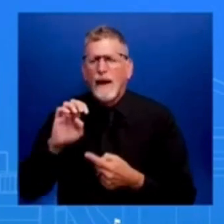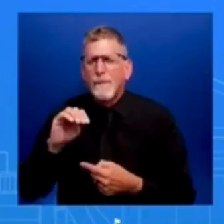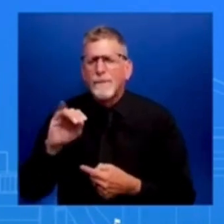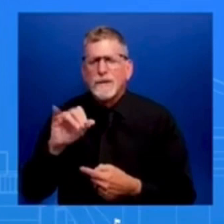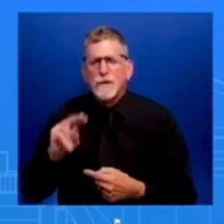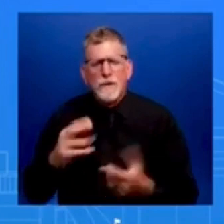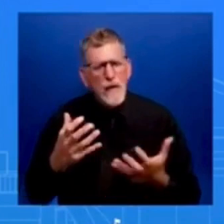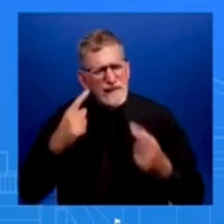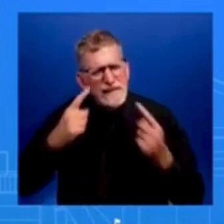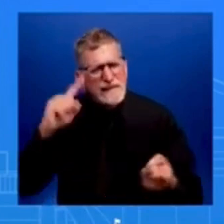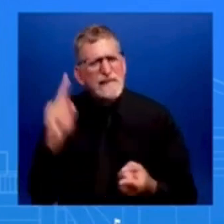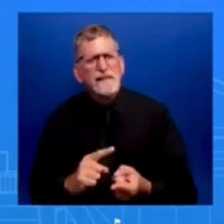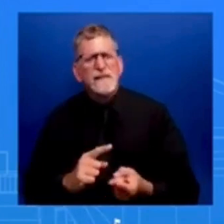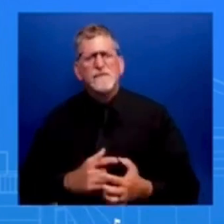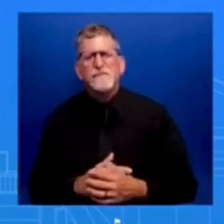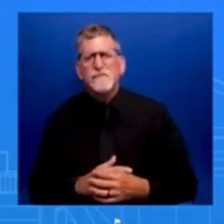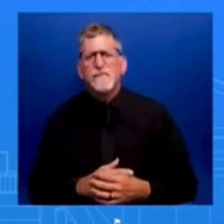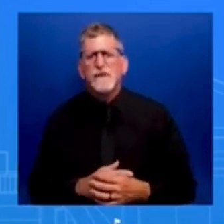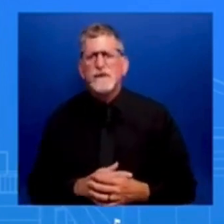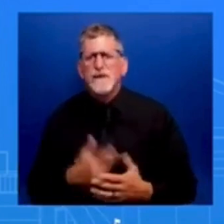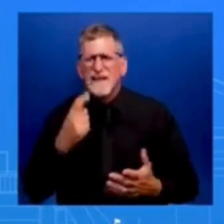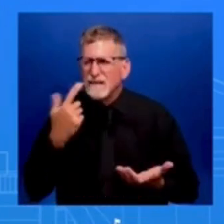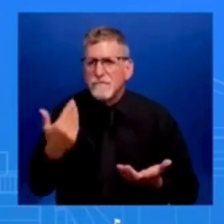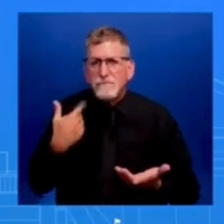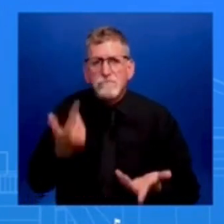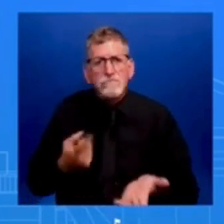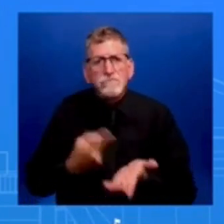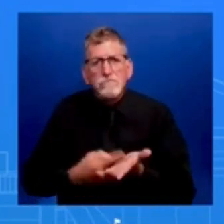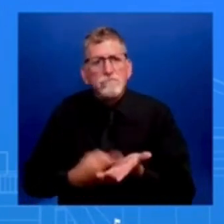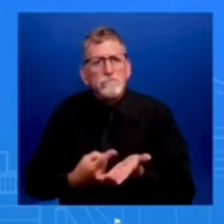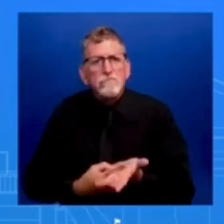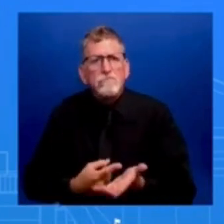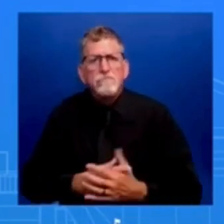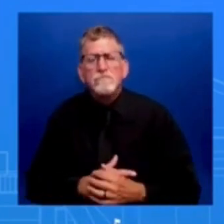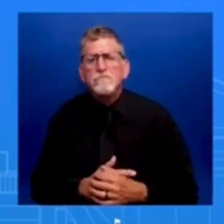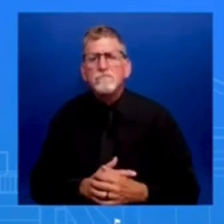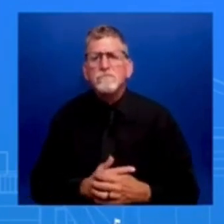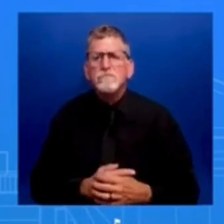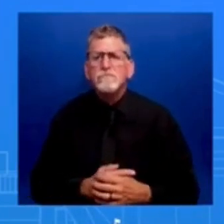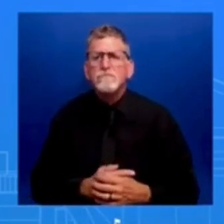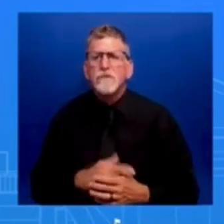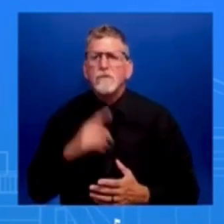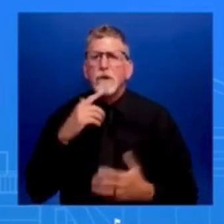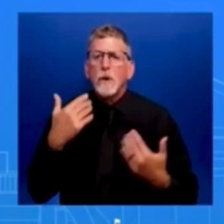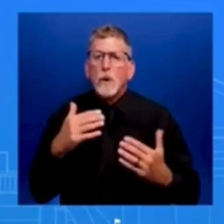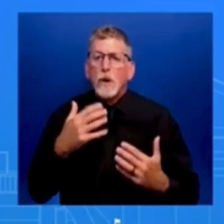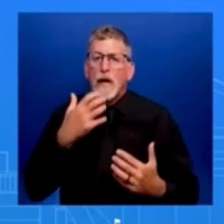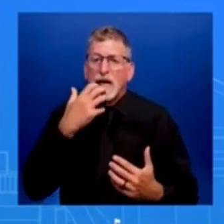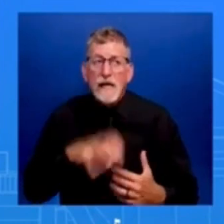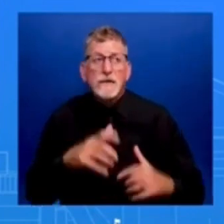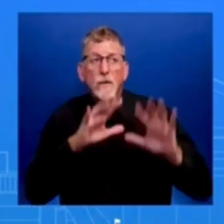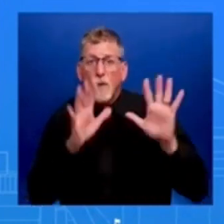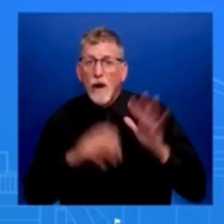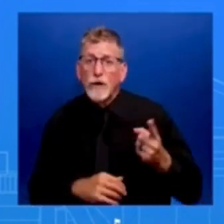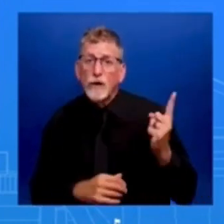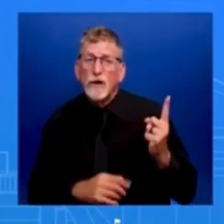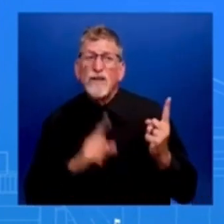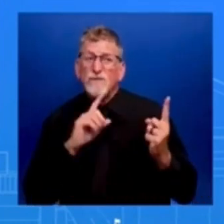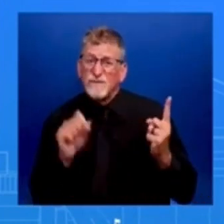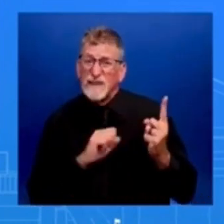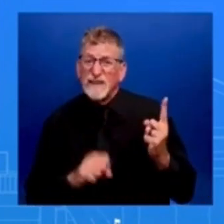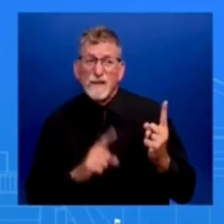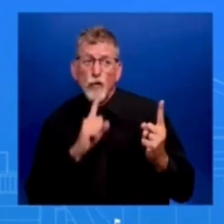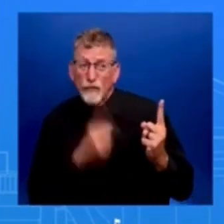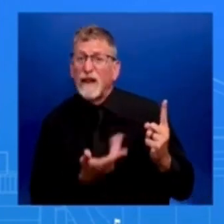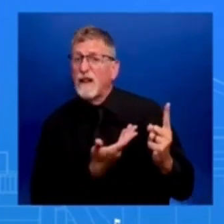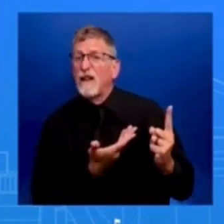mean, he just talked about, as you mentioned, the extreme heat and how climate is very real. Climate change is very real, and how we have to